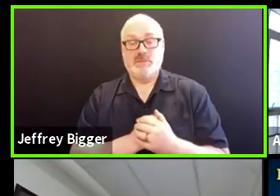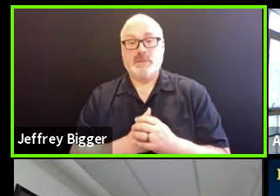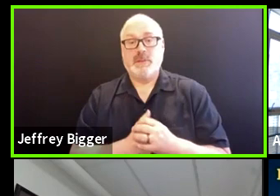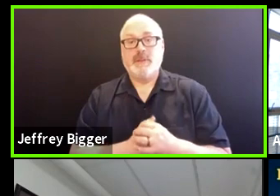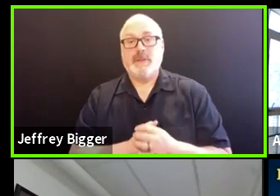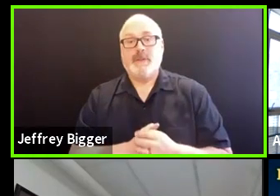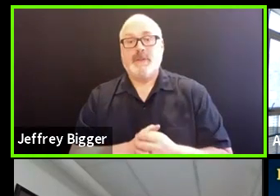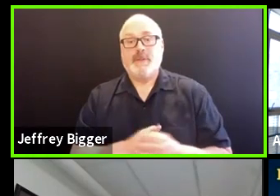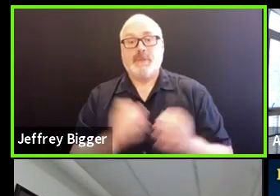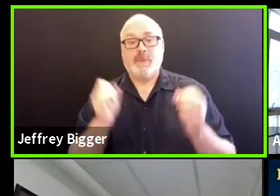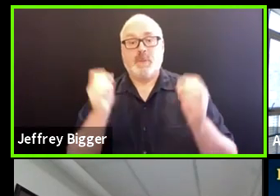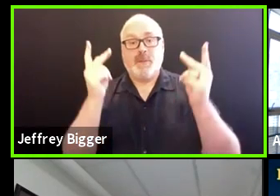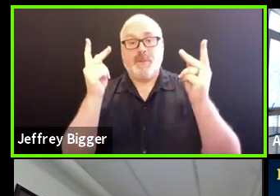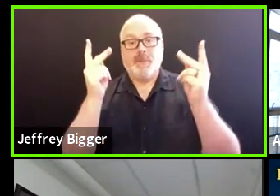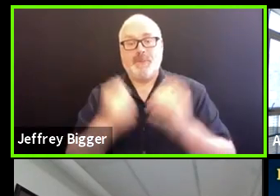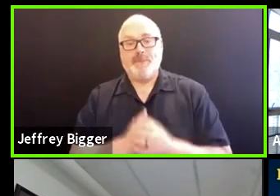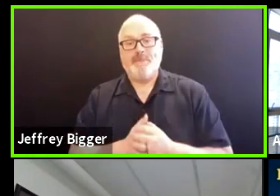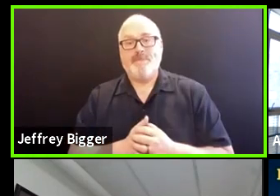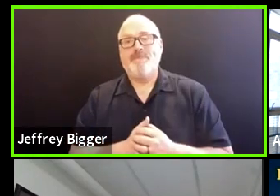Okay.